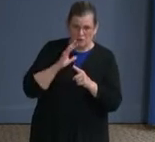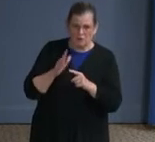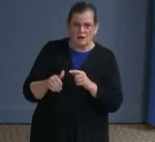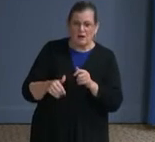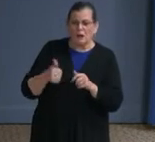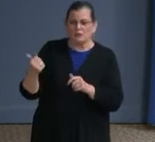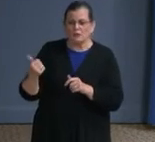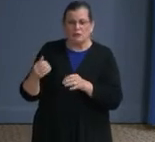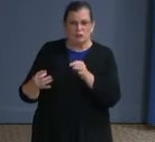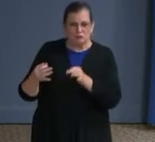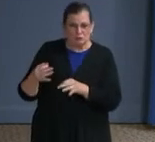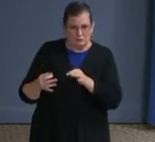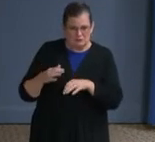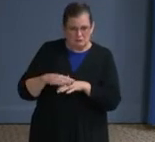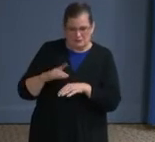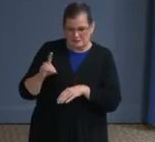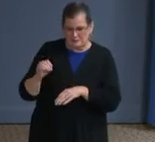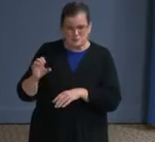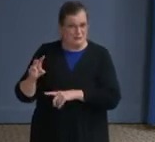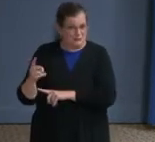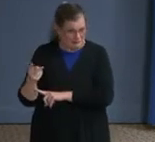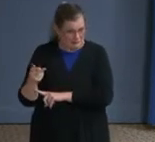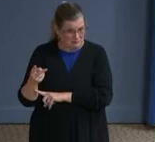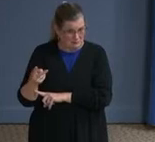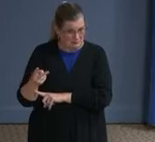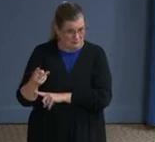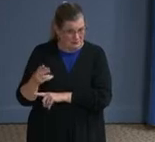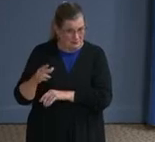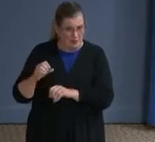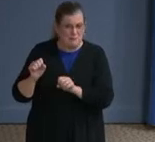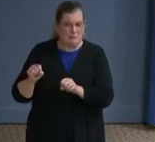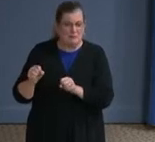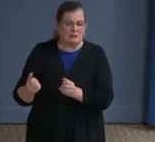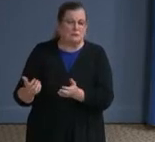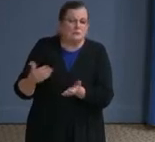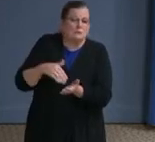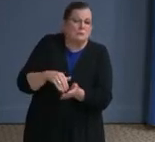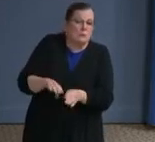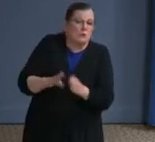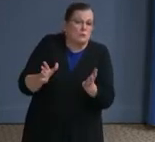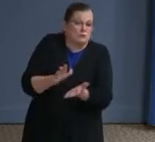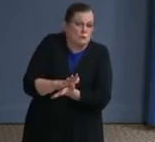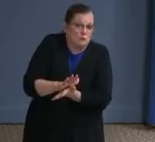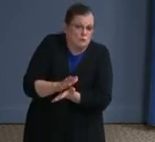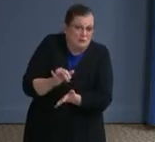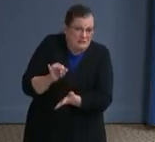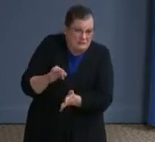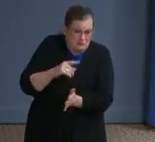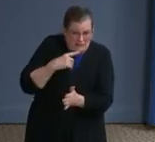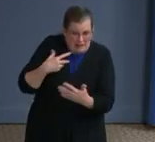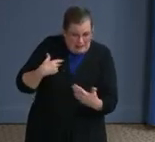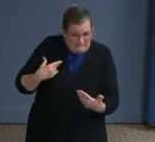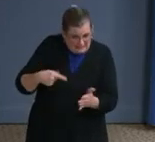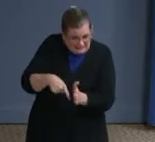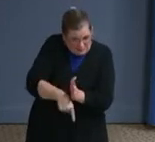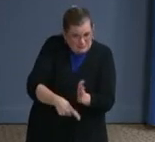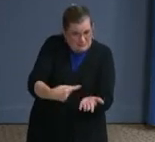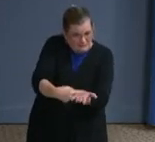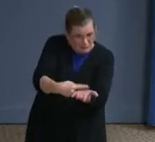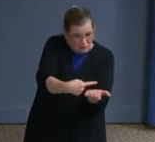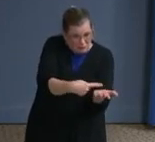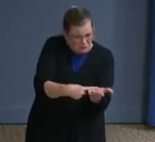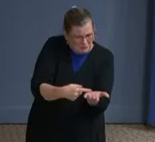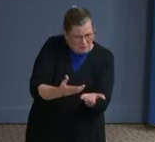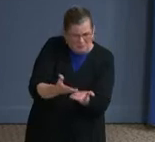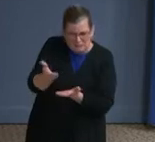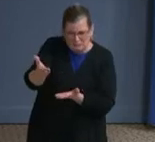the ability to reopen our schools. So I do think that there needs to be discussion, but a bill is not